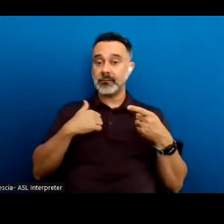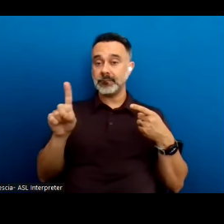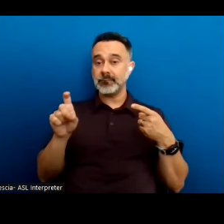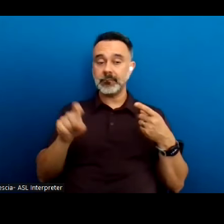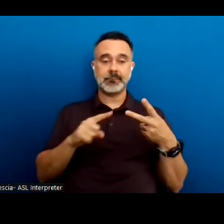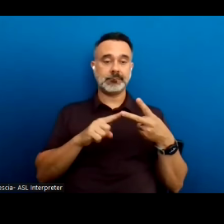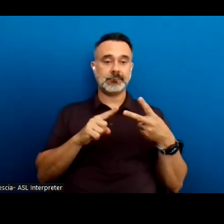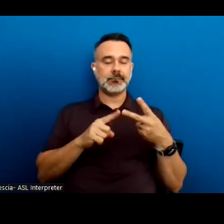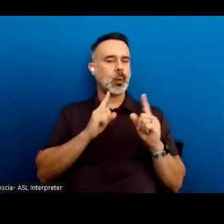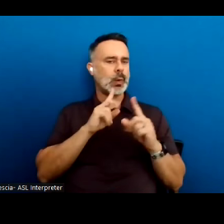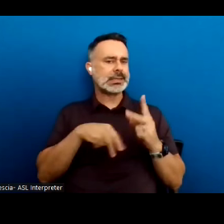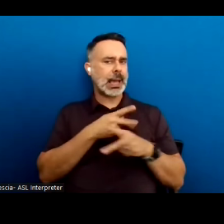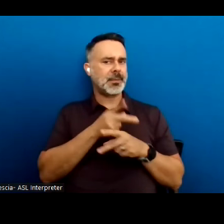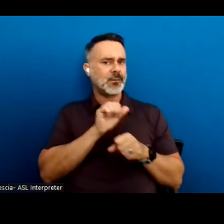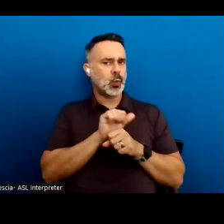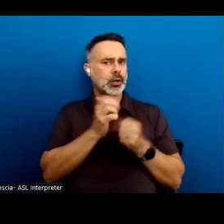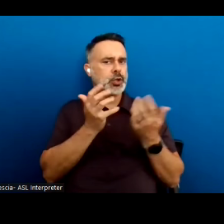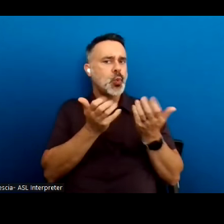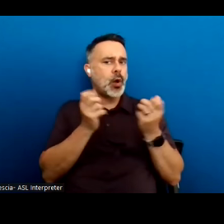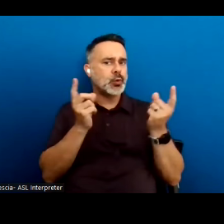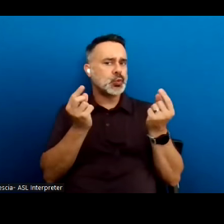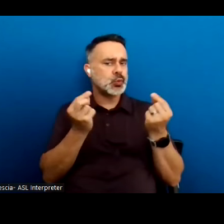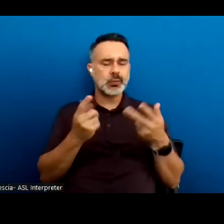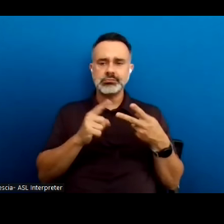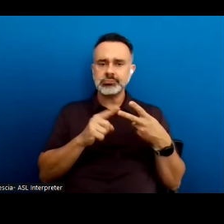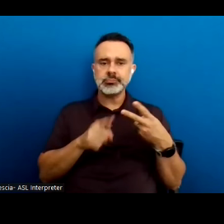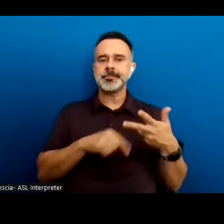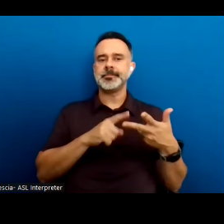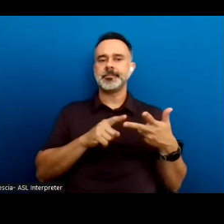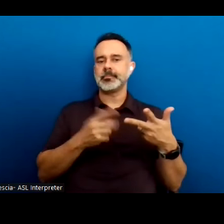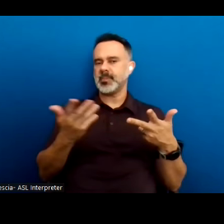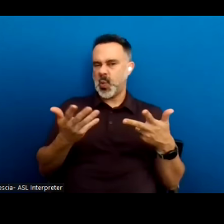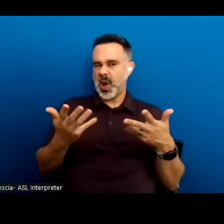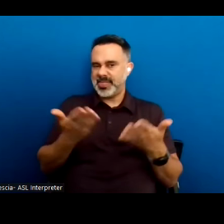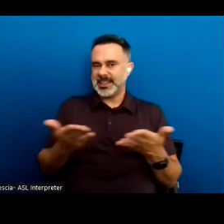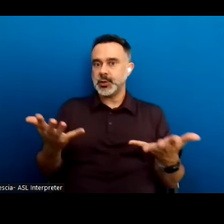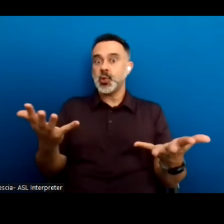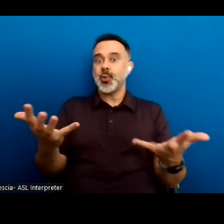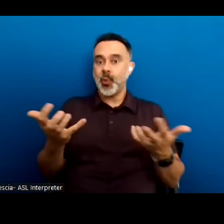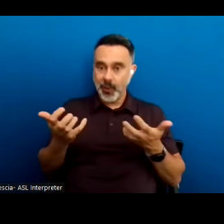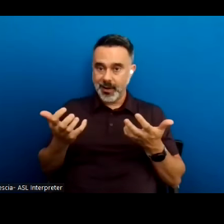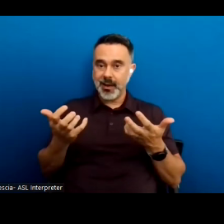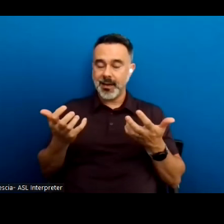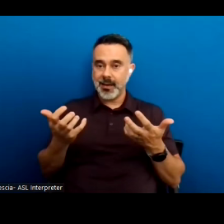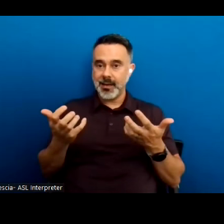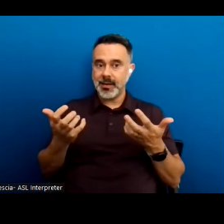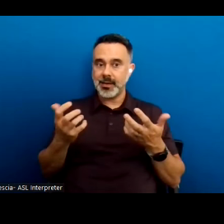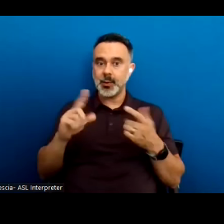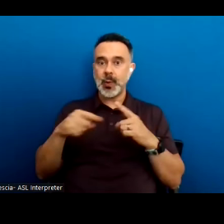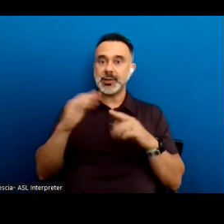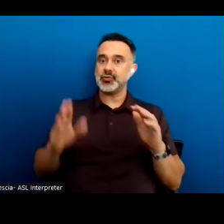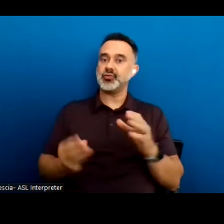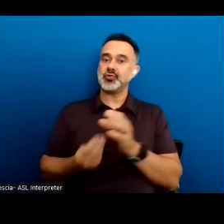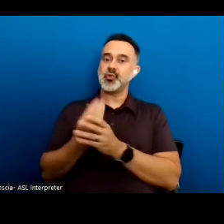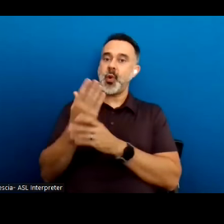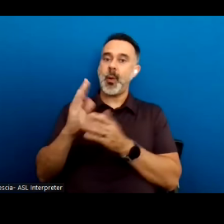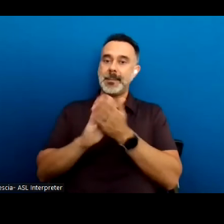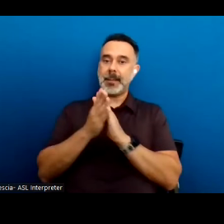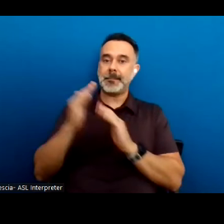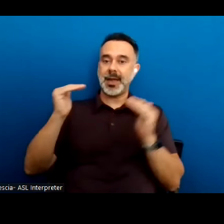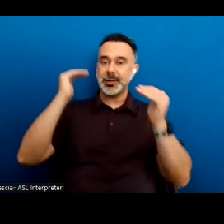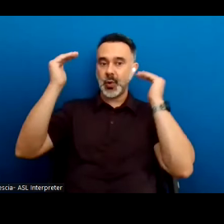want to do? And what are the things that you might want to have when you become an adult. And so thinking a little bit more